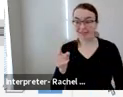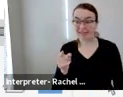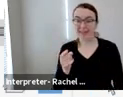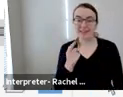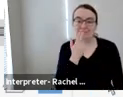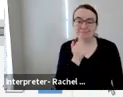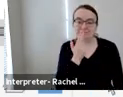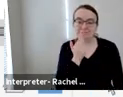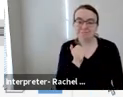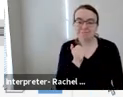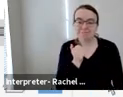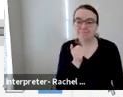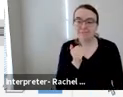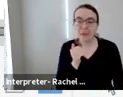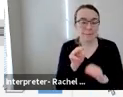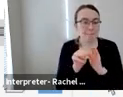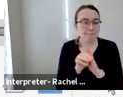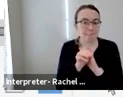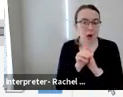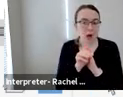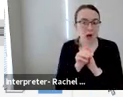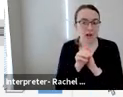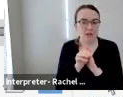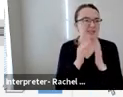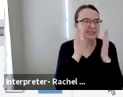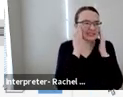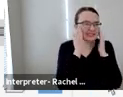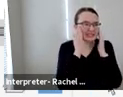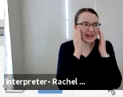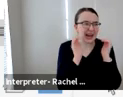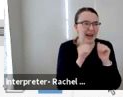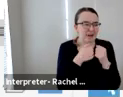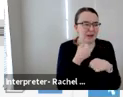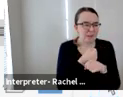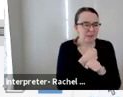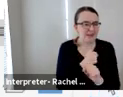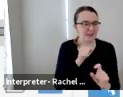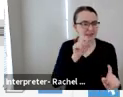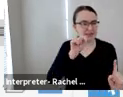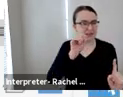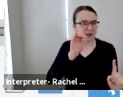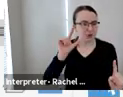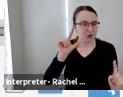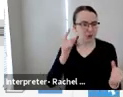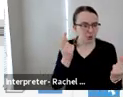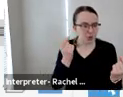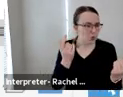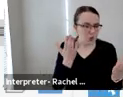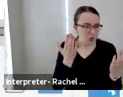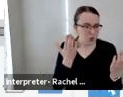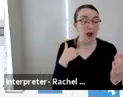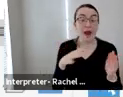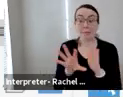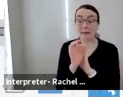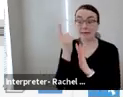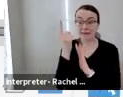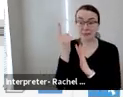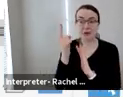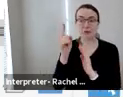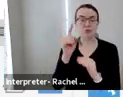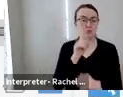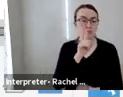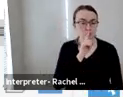Godzilla model as a, oh my gosh, how am I going to make this tool work, right? And I chose something very,